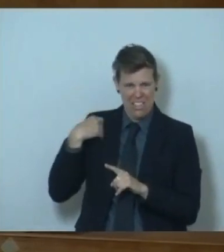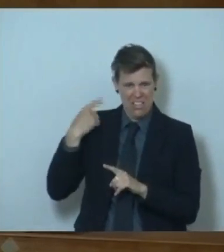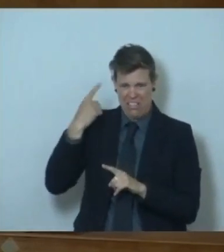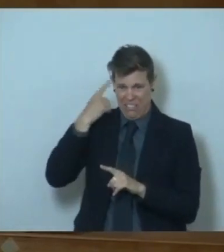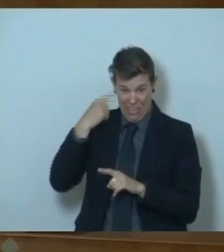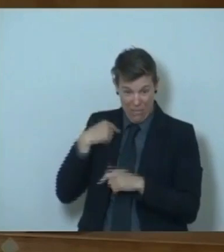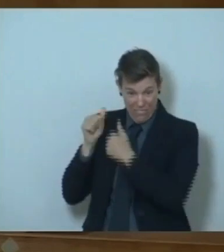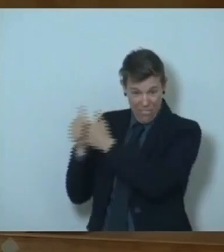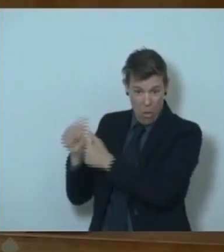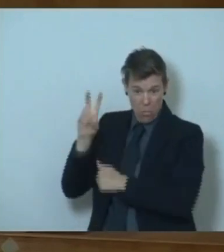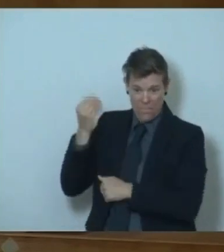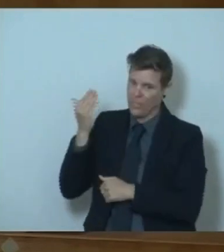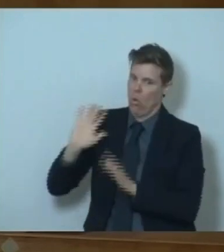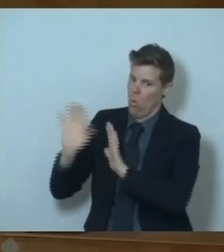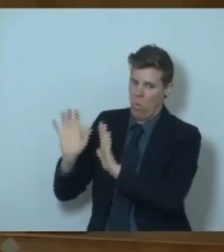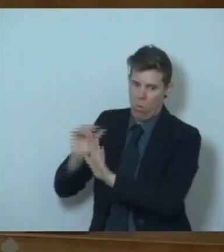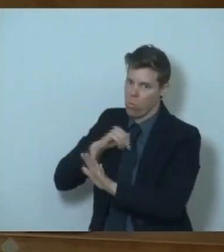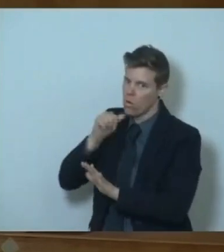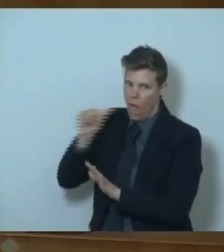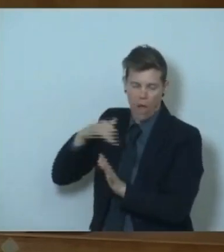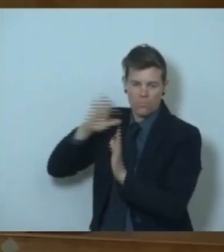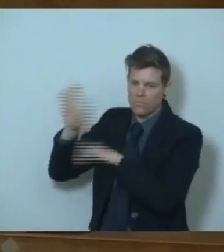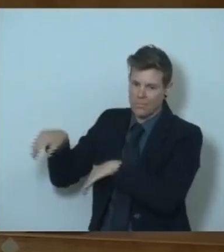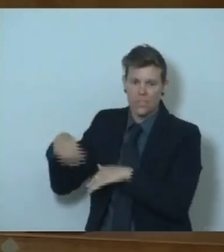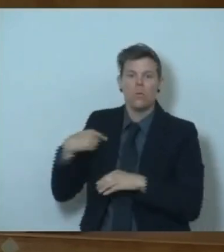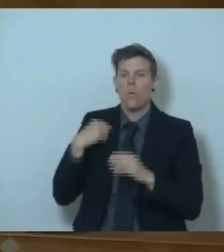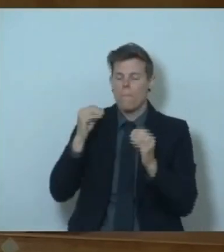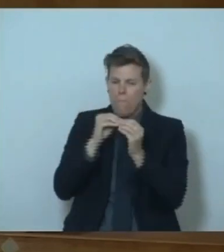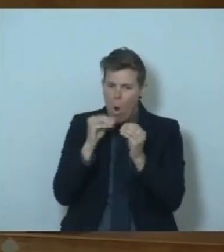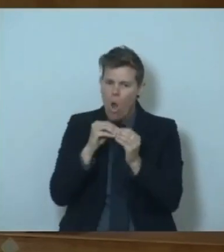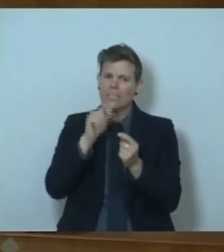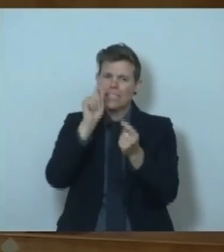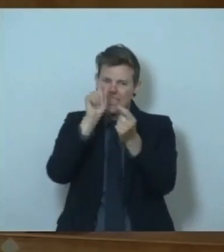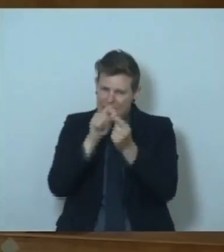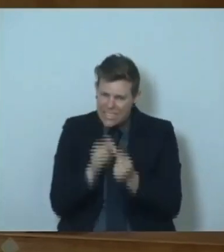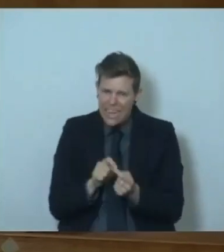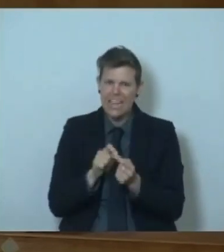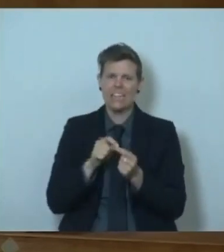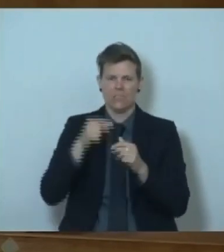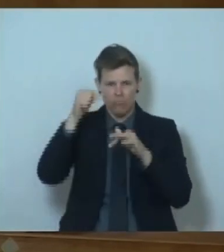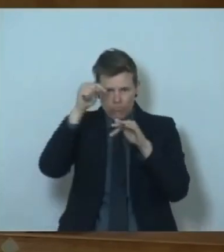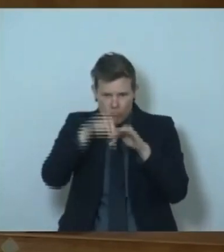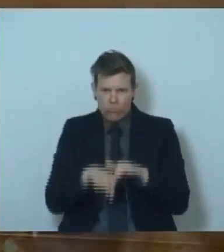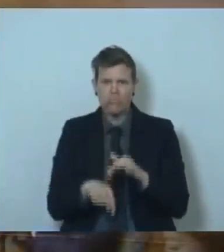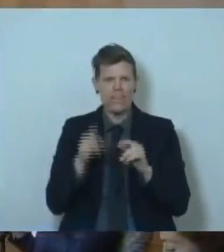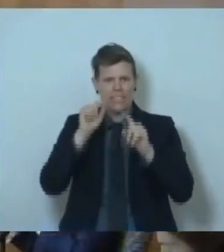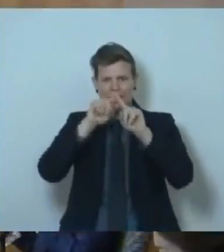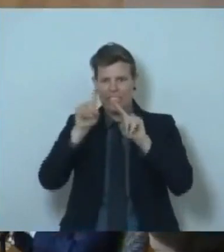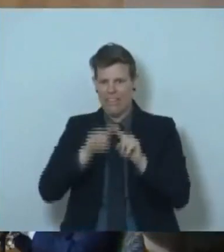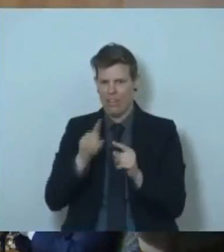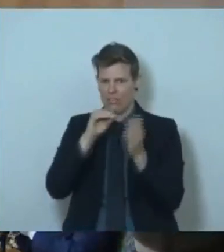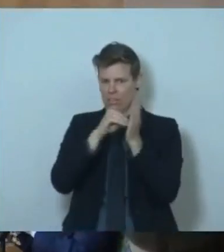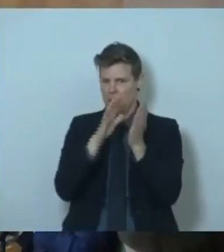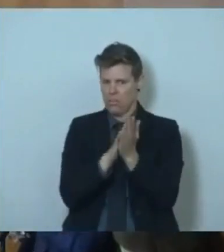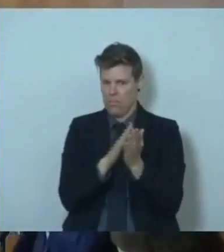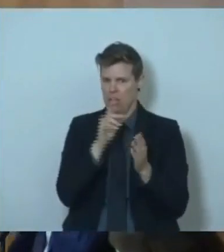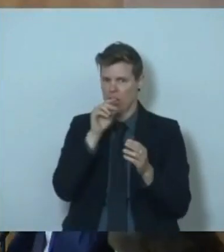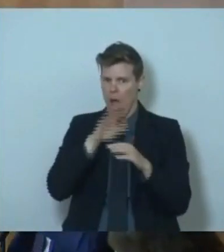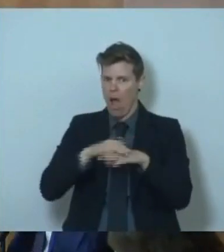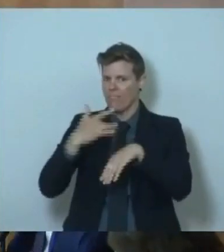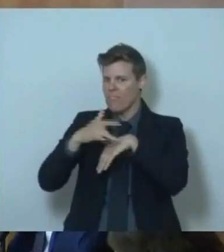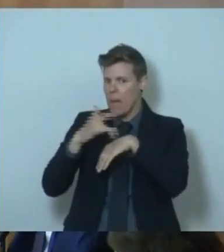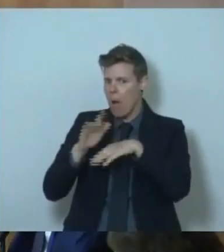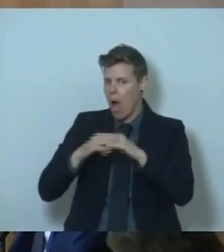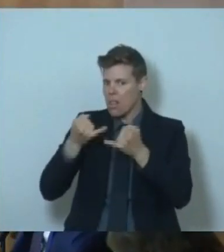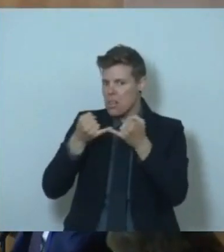and specific information about what we're doing in all the documents that have been mentioned. Thank you. And I might just do one more thing, and I don't want to